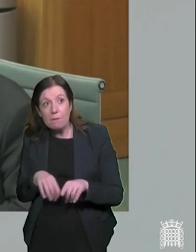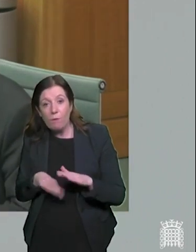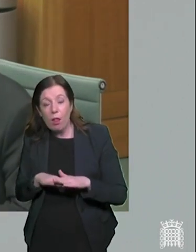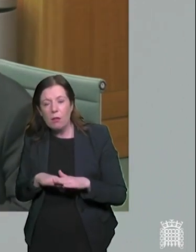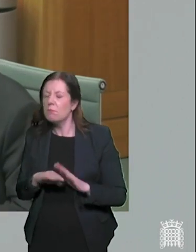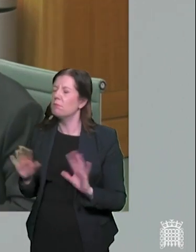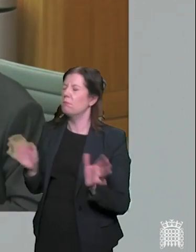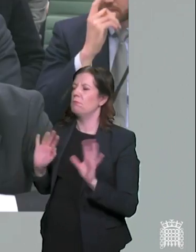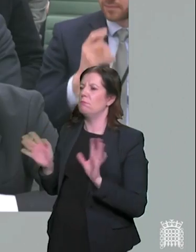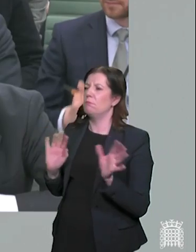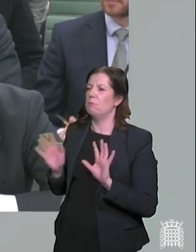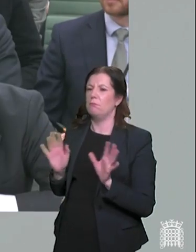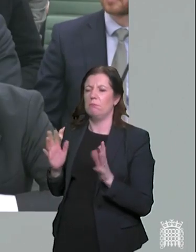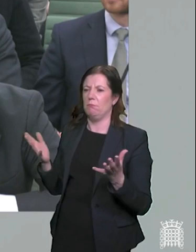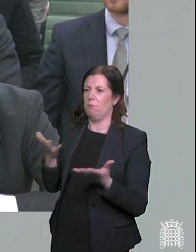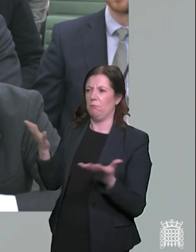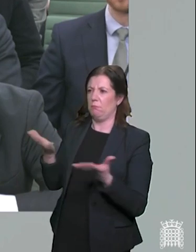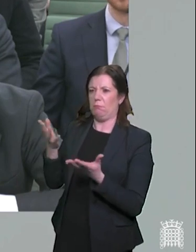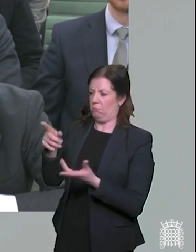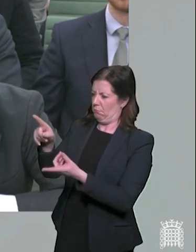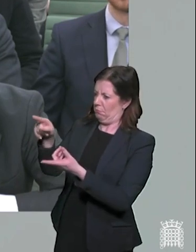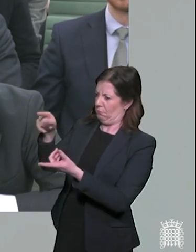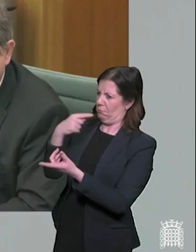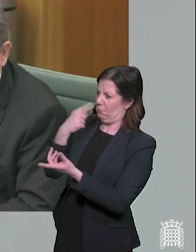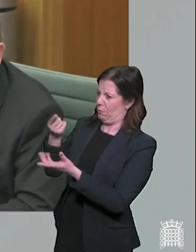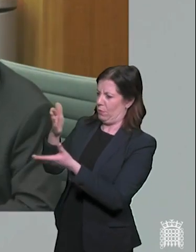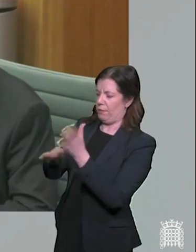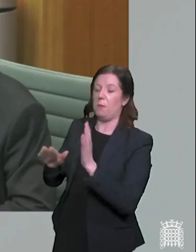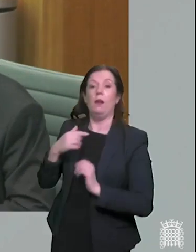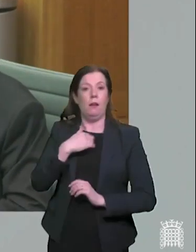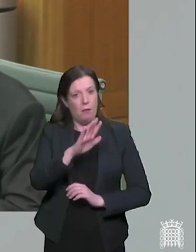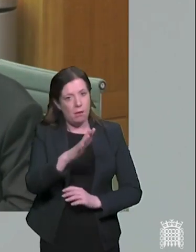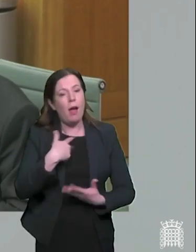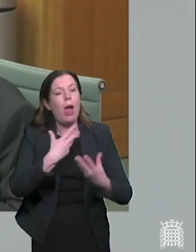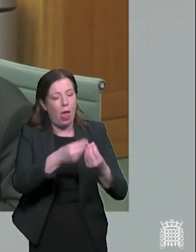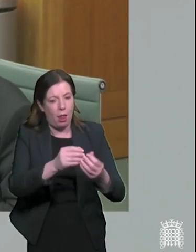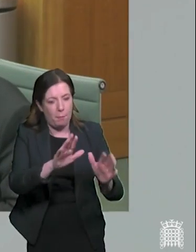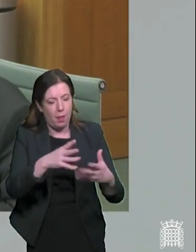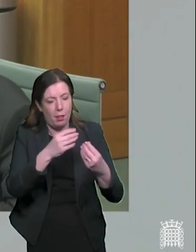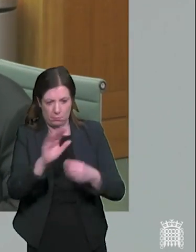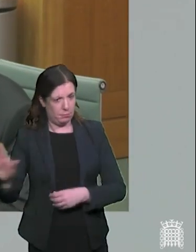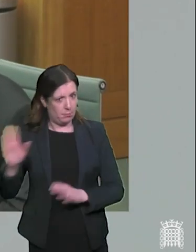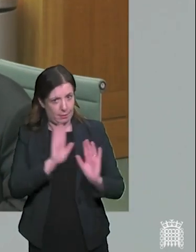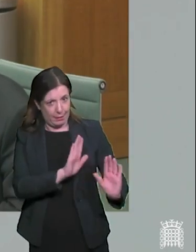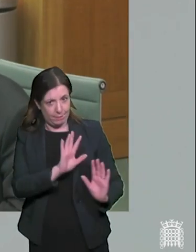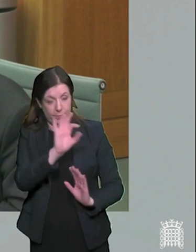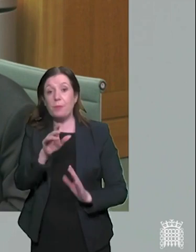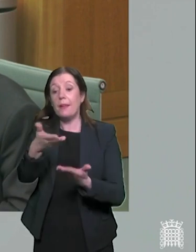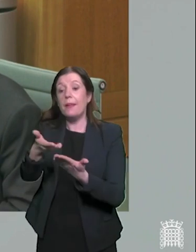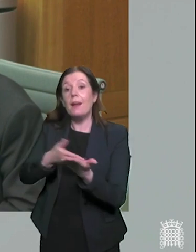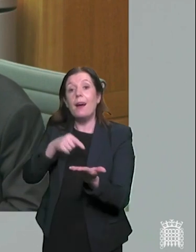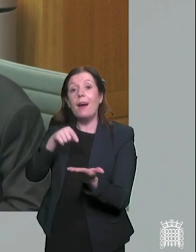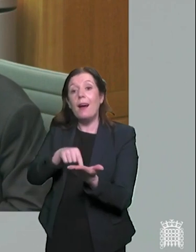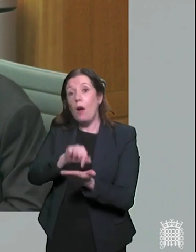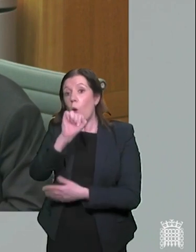Johnson... I don't know when do you derive that? I'm going to help you. I'm going to help you. If you turn to page